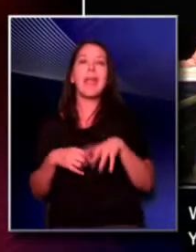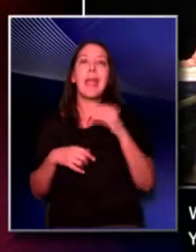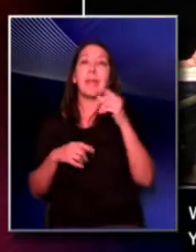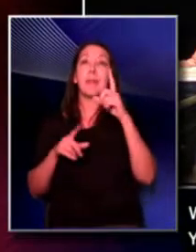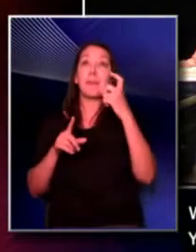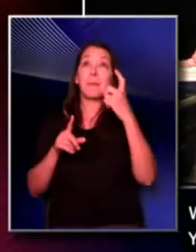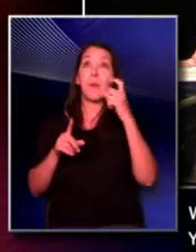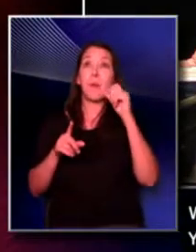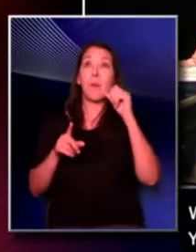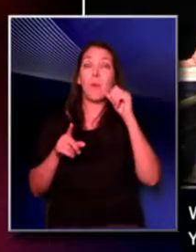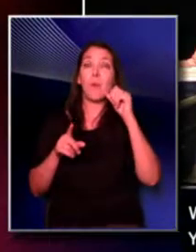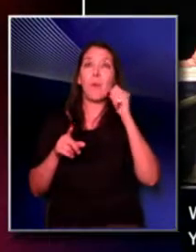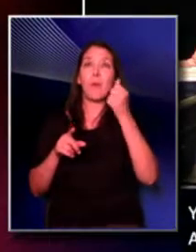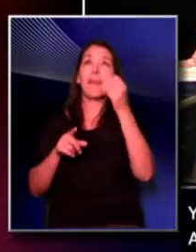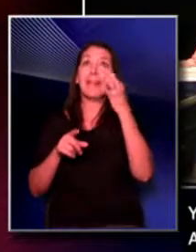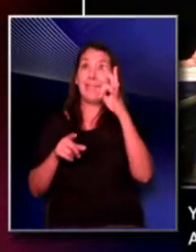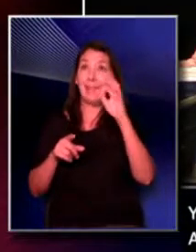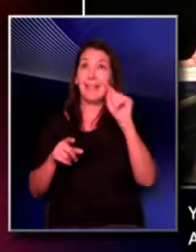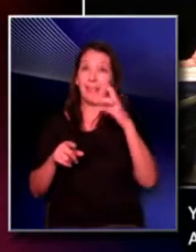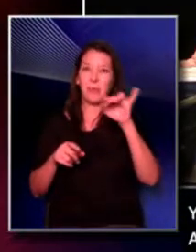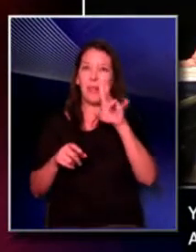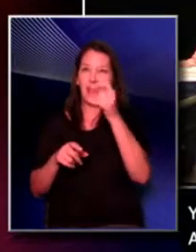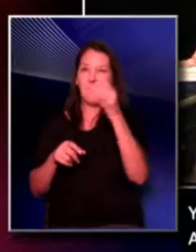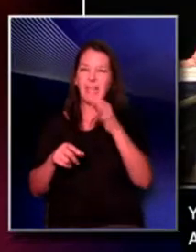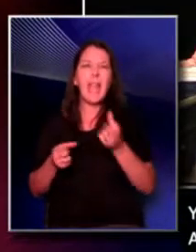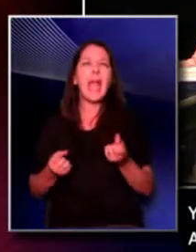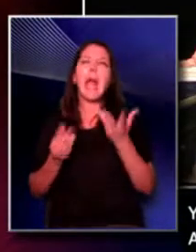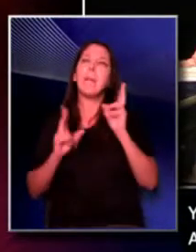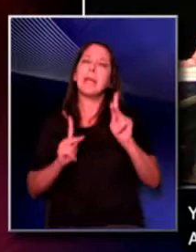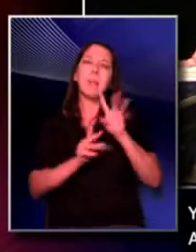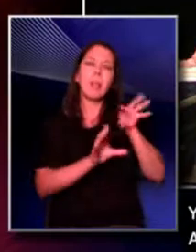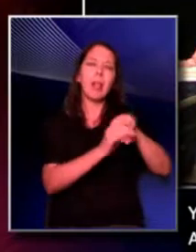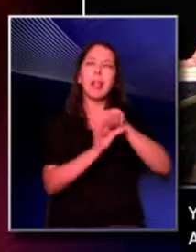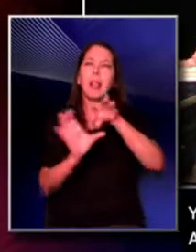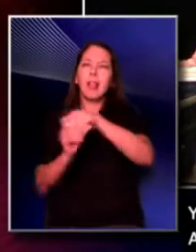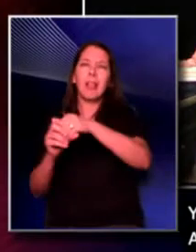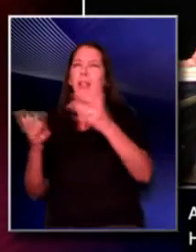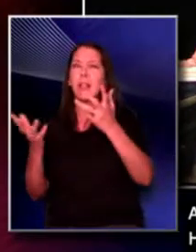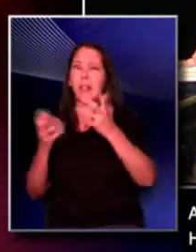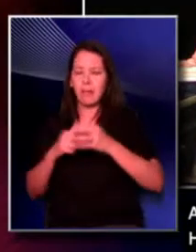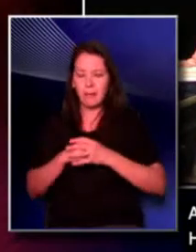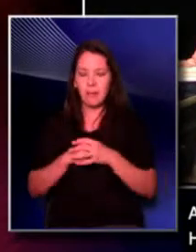one coming up on the 19th. How many people participated in each group?